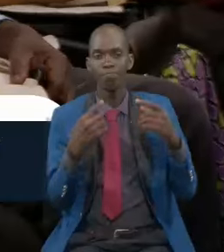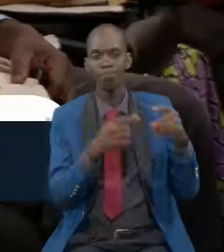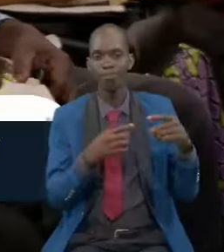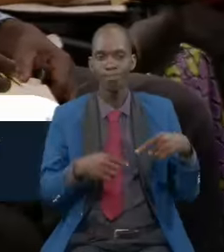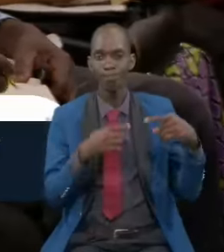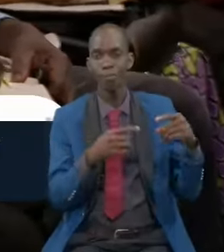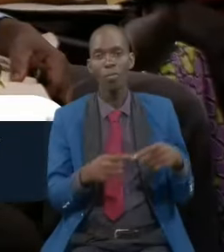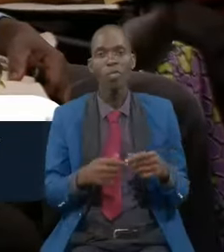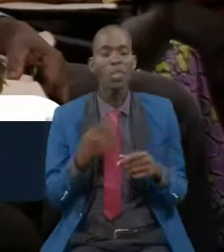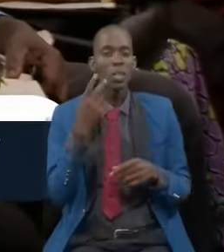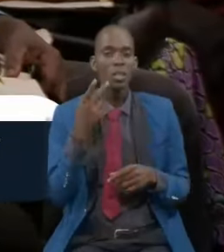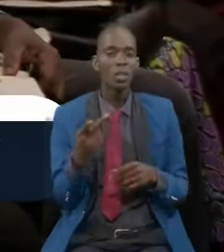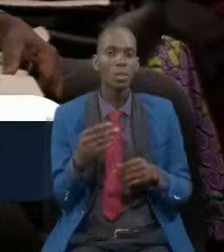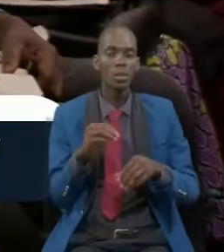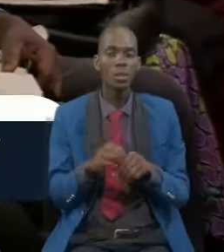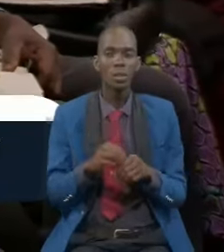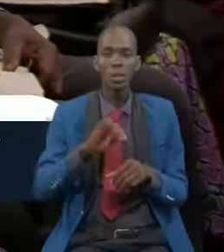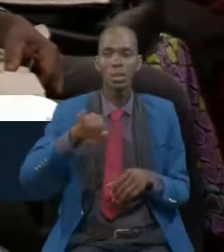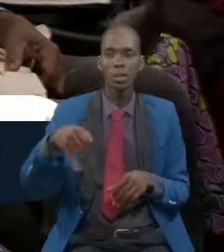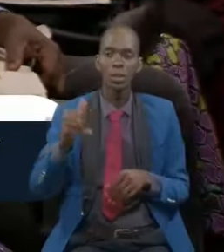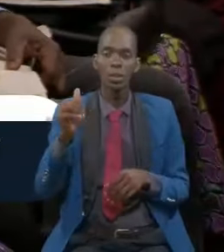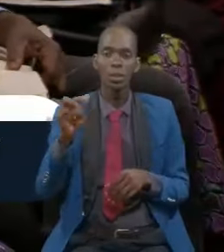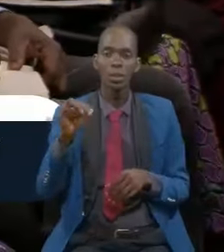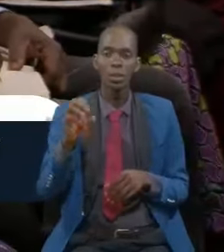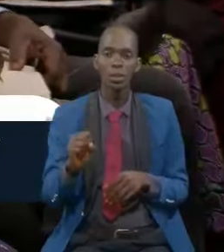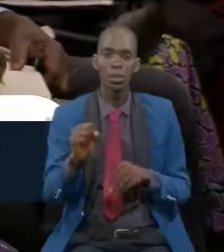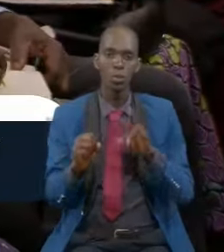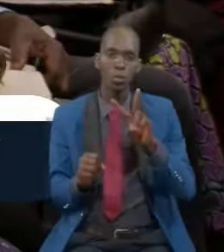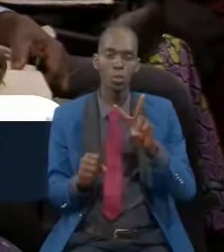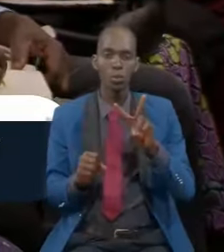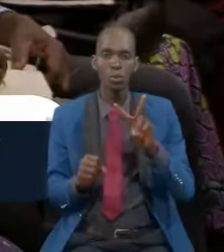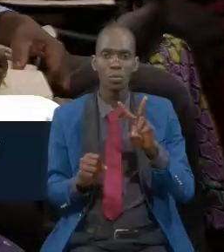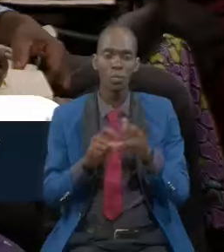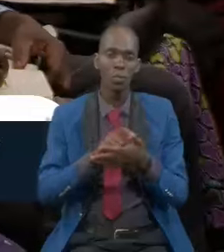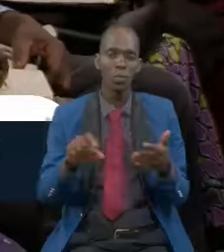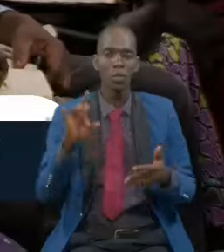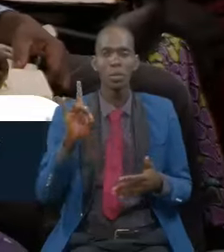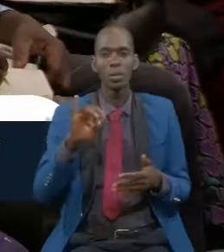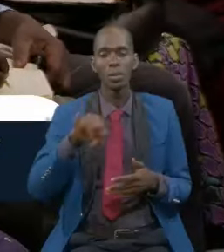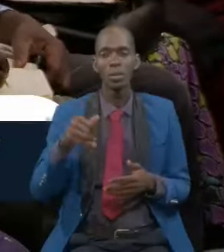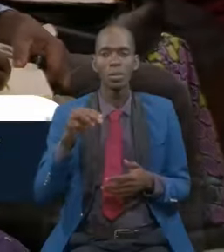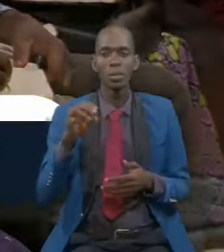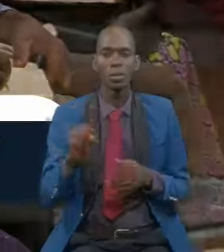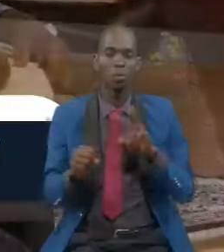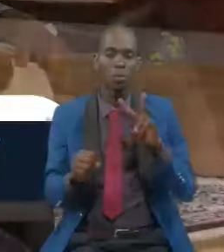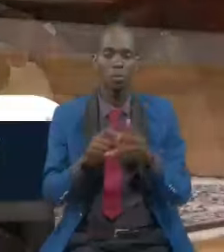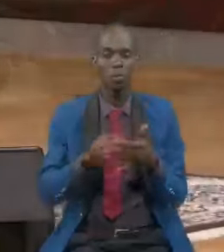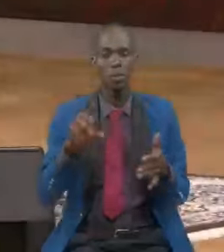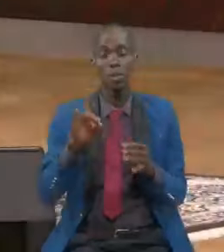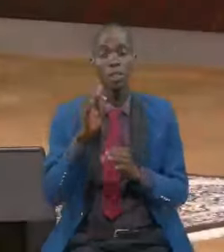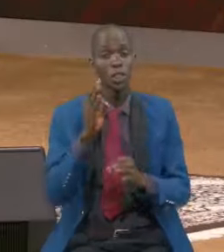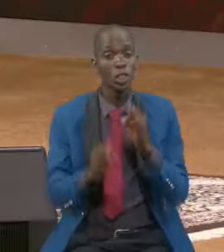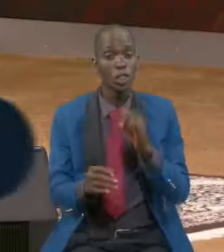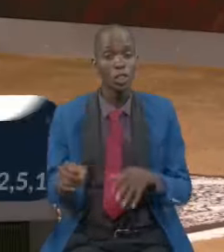discrimination. It tells us, let's come back to James chapter 2 verse 8, if ye